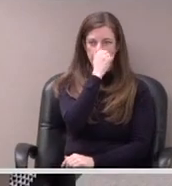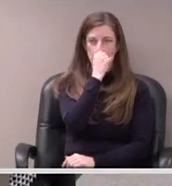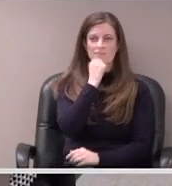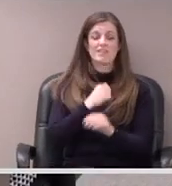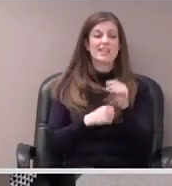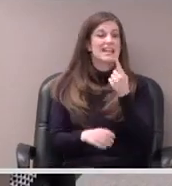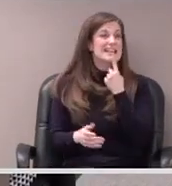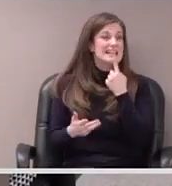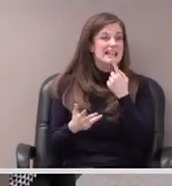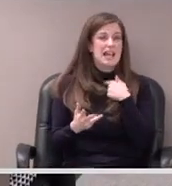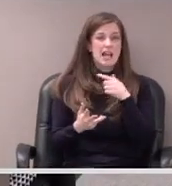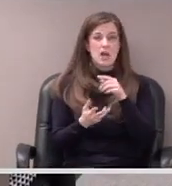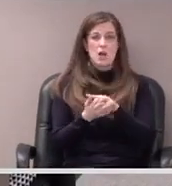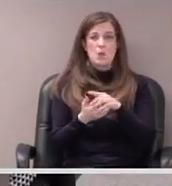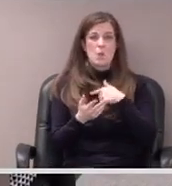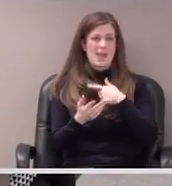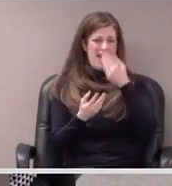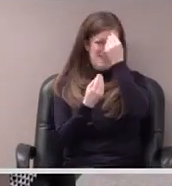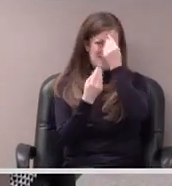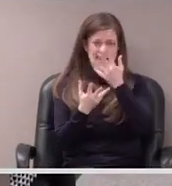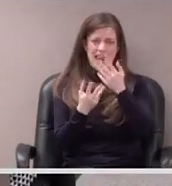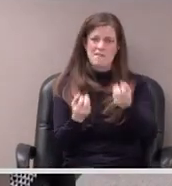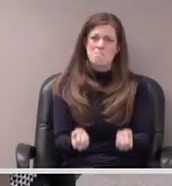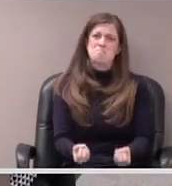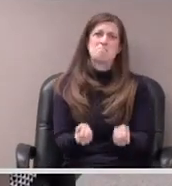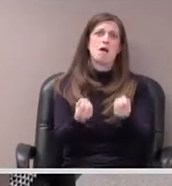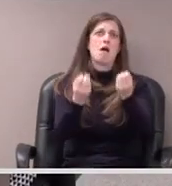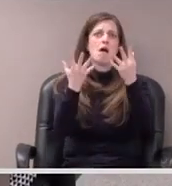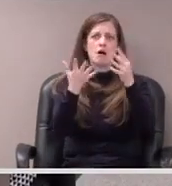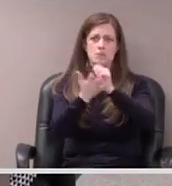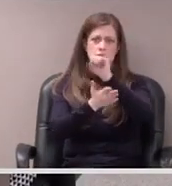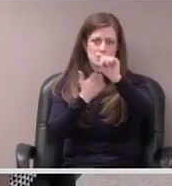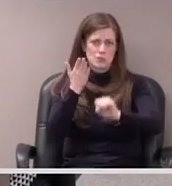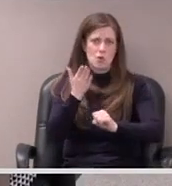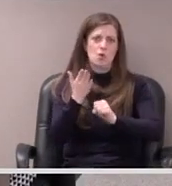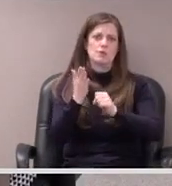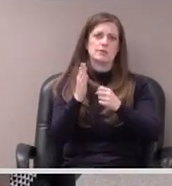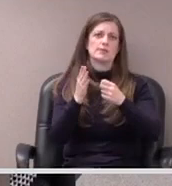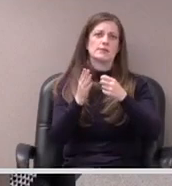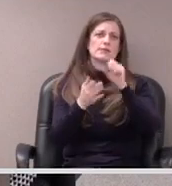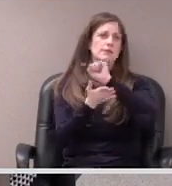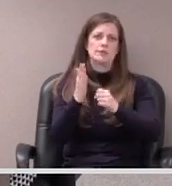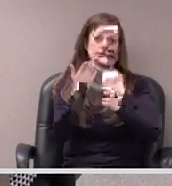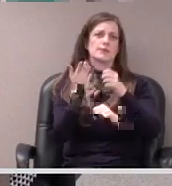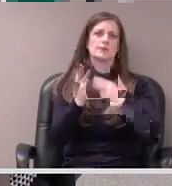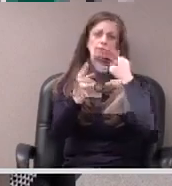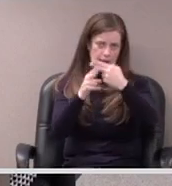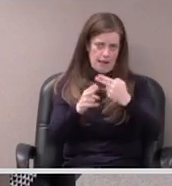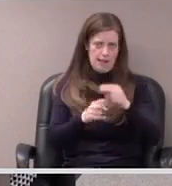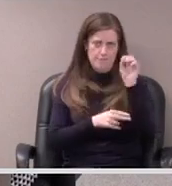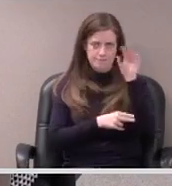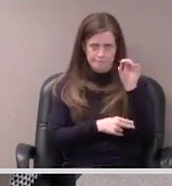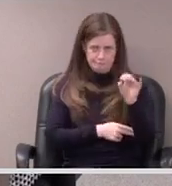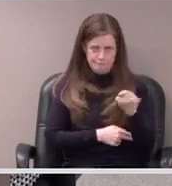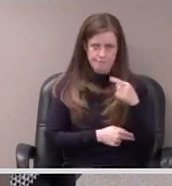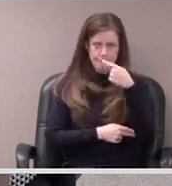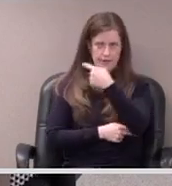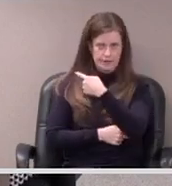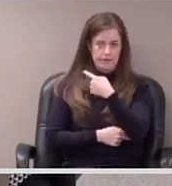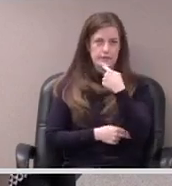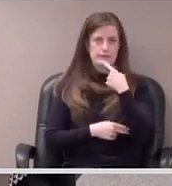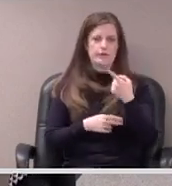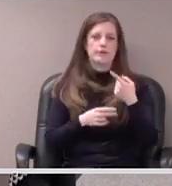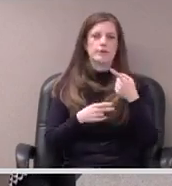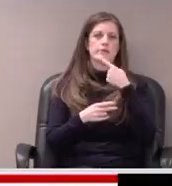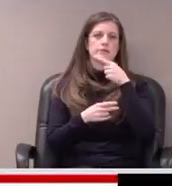And like I said, we are compiling data from multiple sources. Some of those are listed on here in order to develop those projections. This is a web